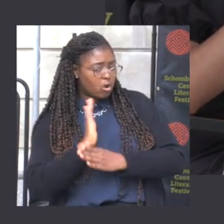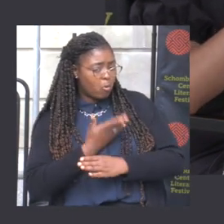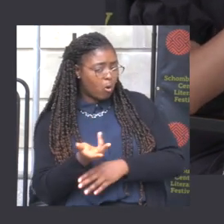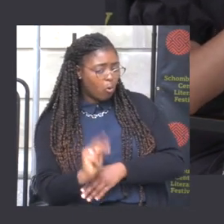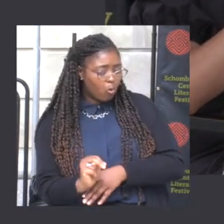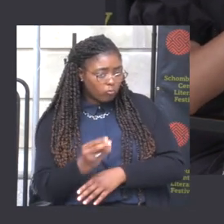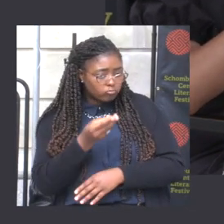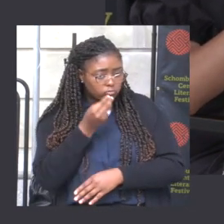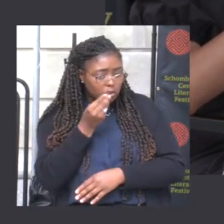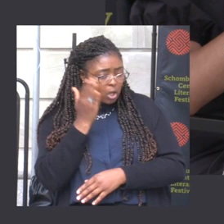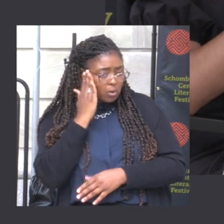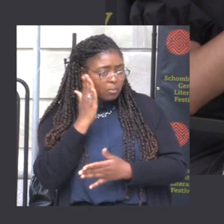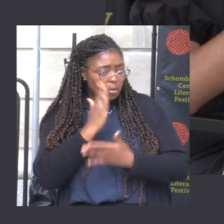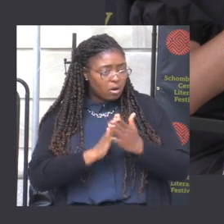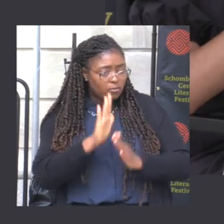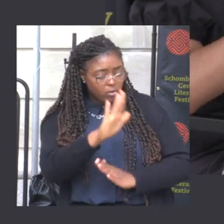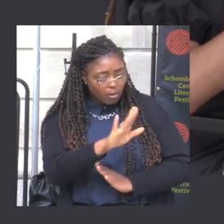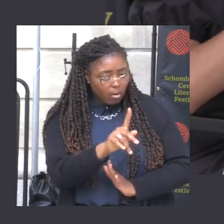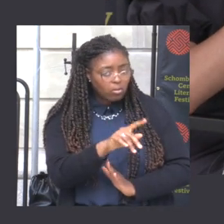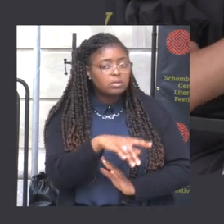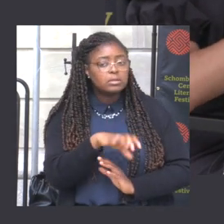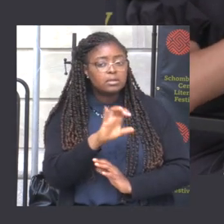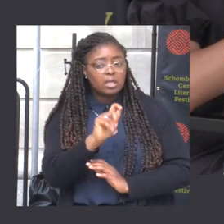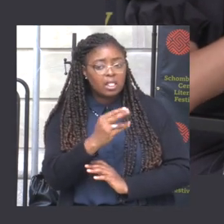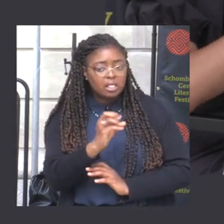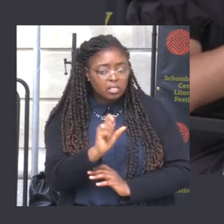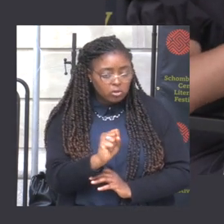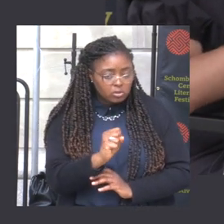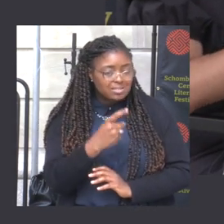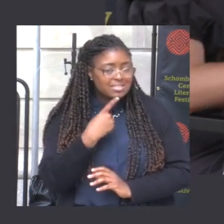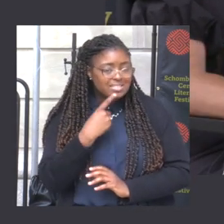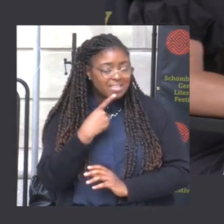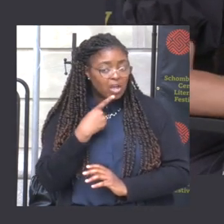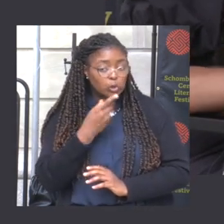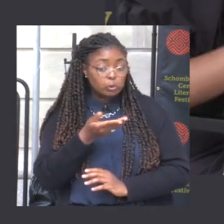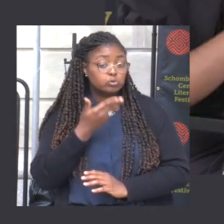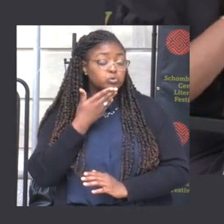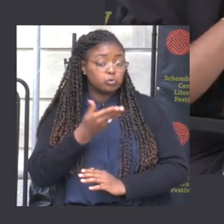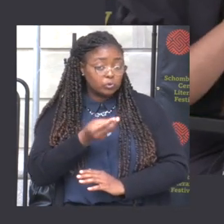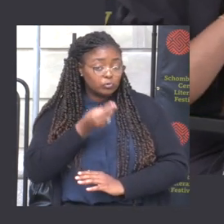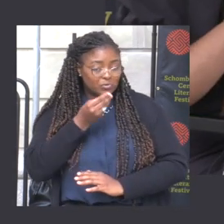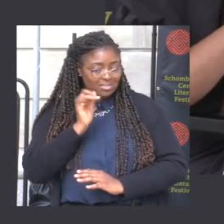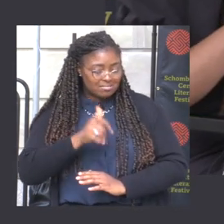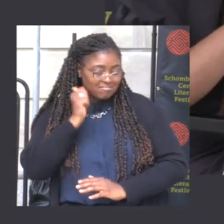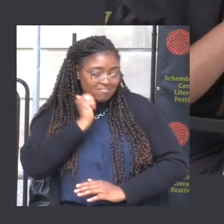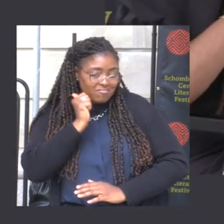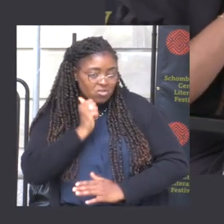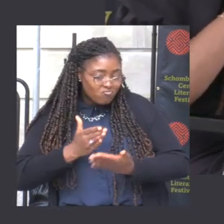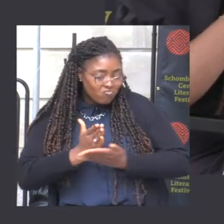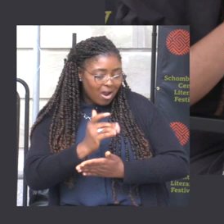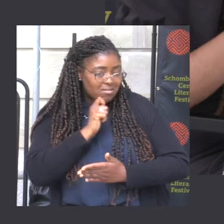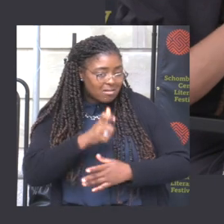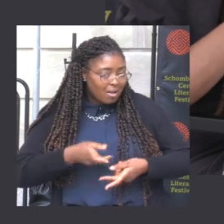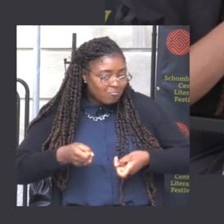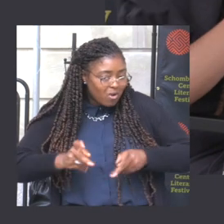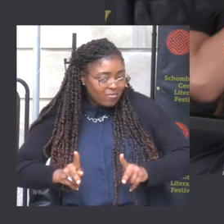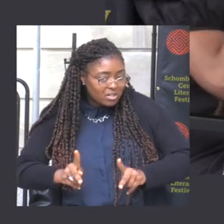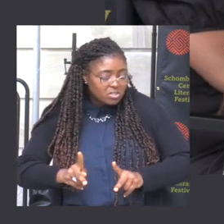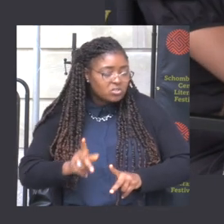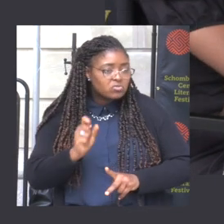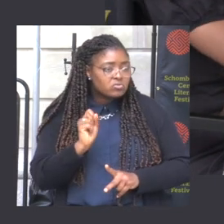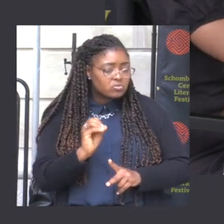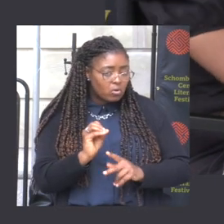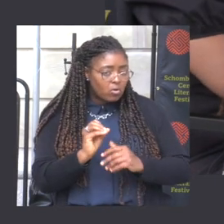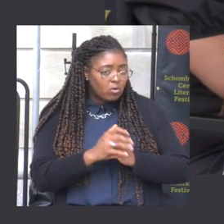your ethos is that good food is an everyday right, not a privilege. So how does having an imprint that's geared